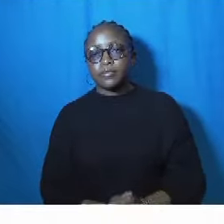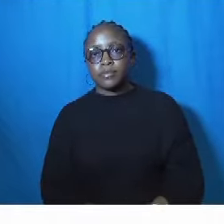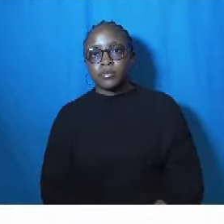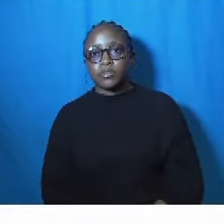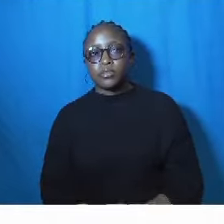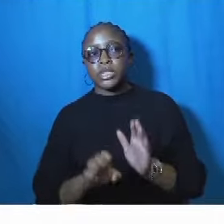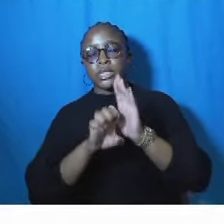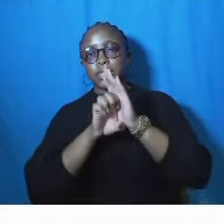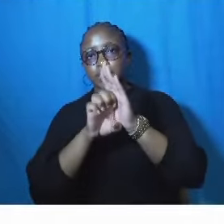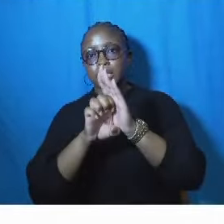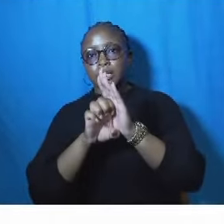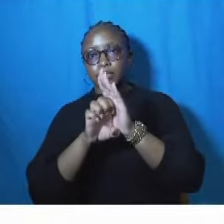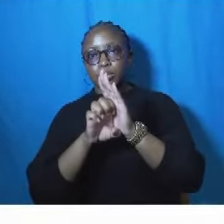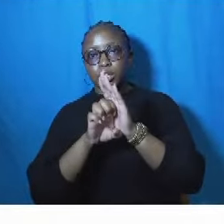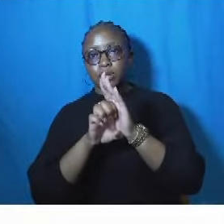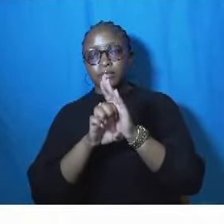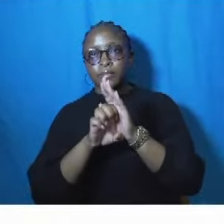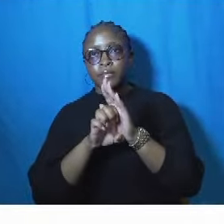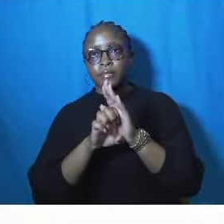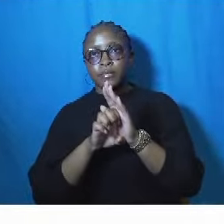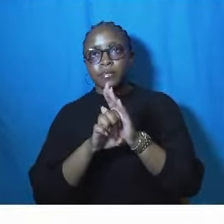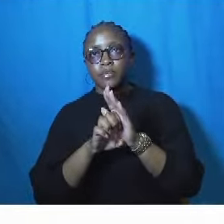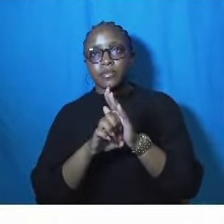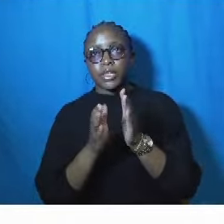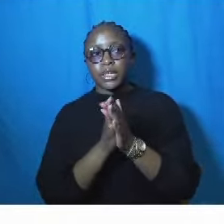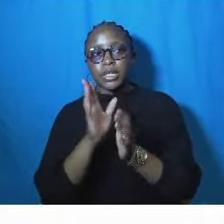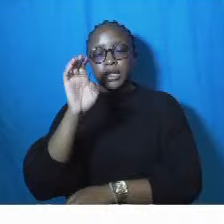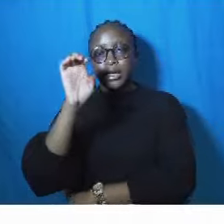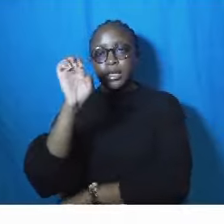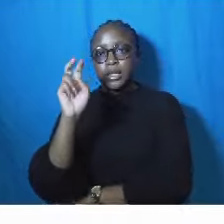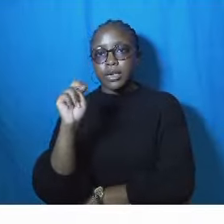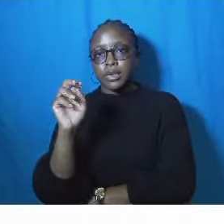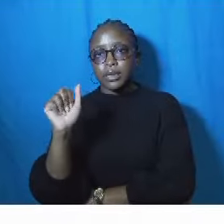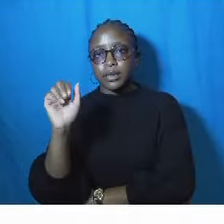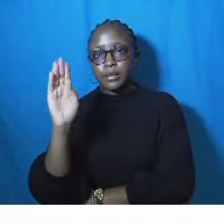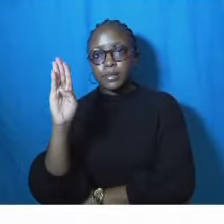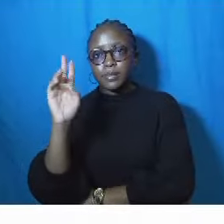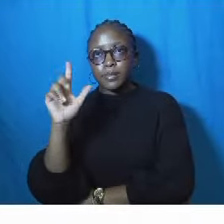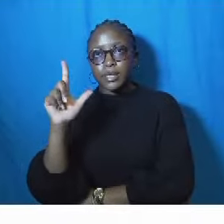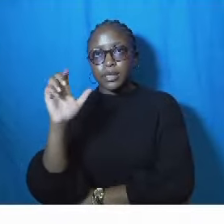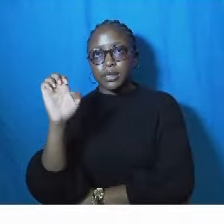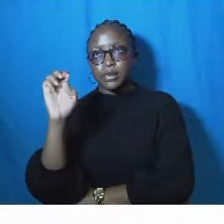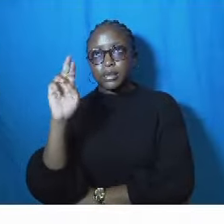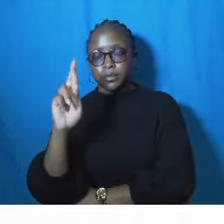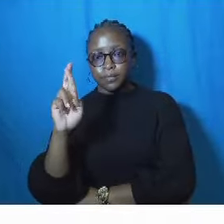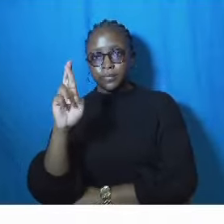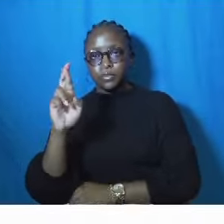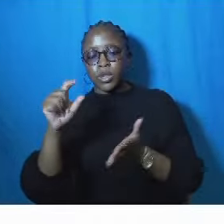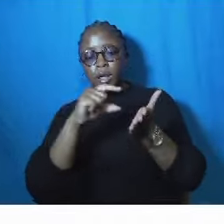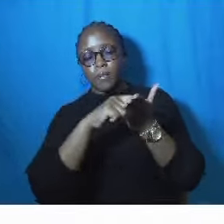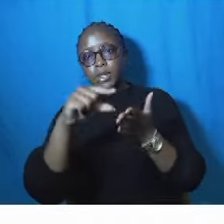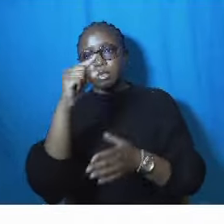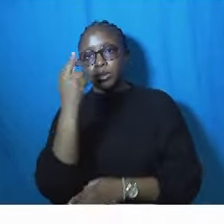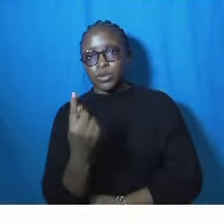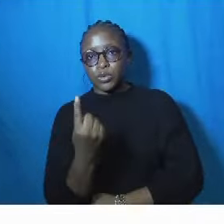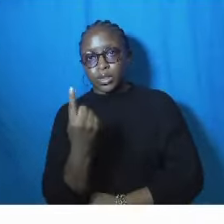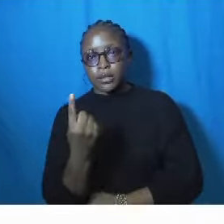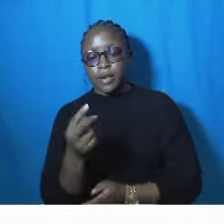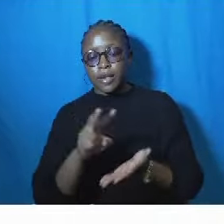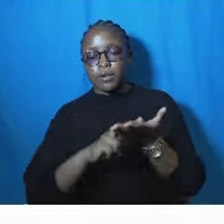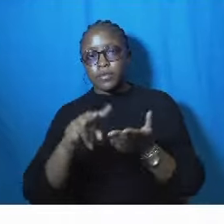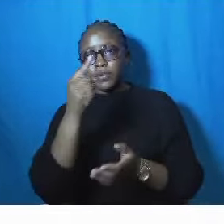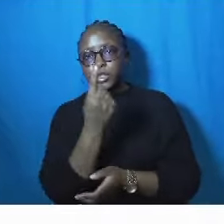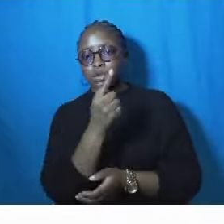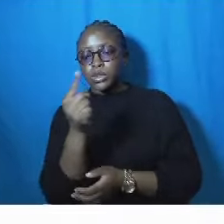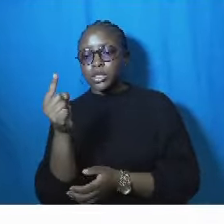Example and enabler. So in part one, verse 1 to 6, we shall